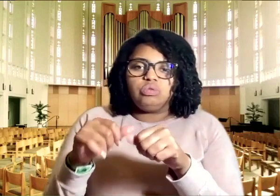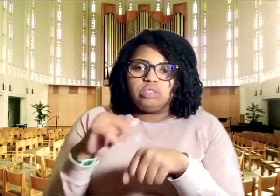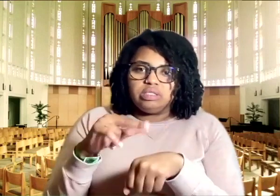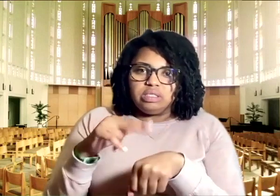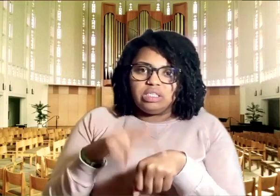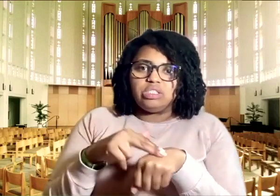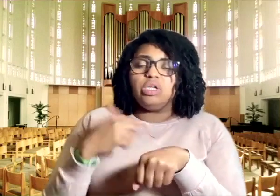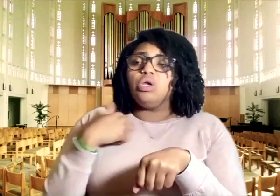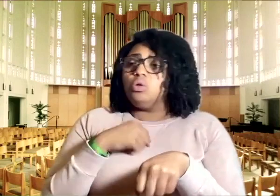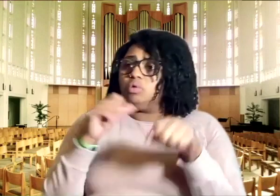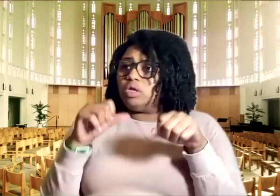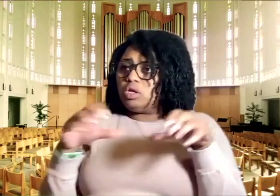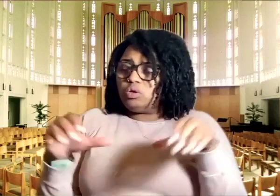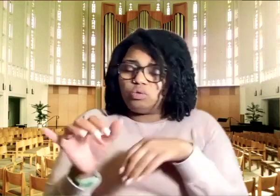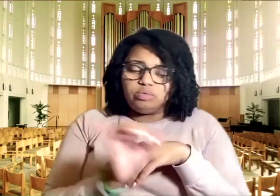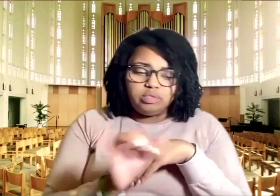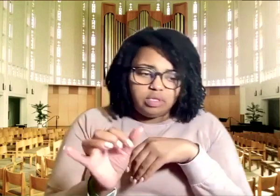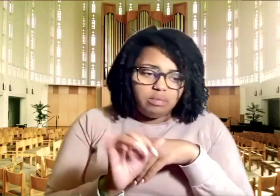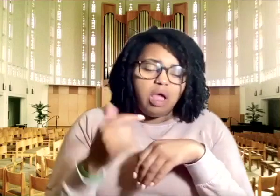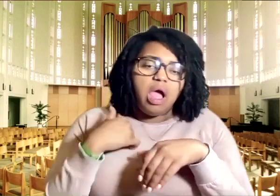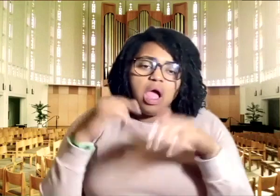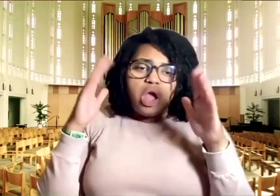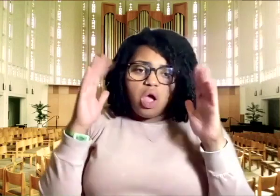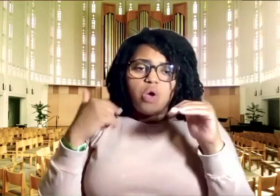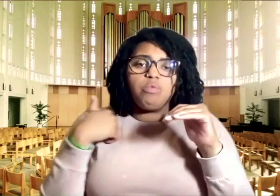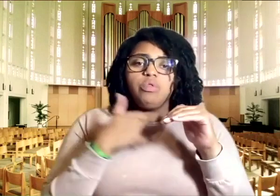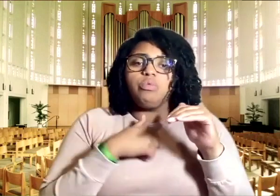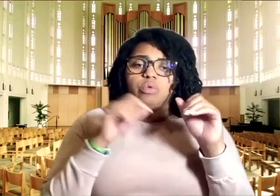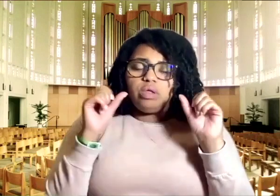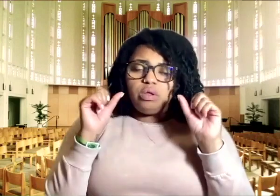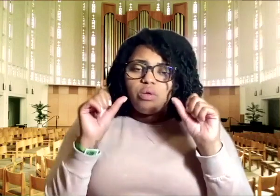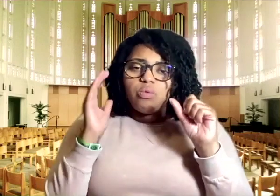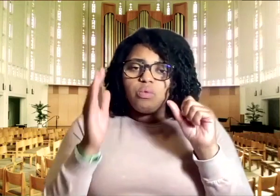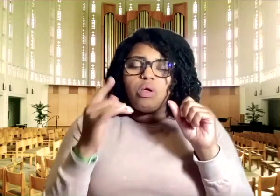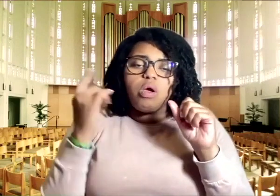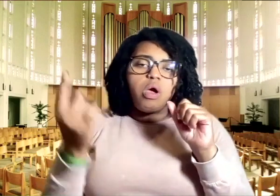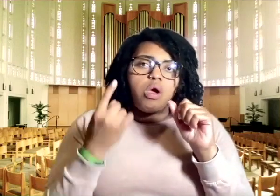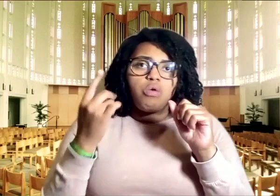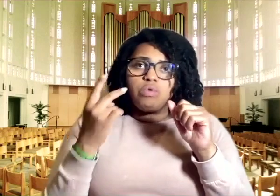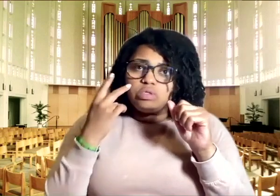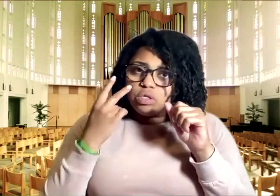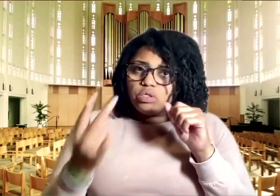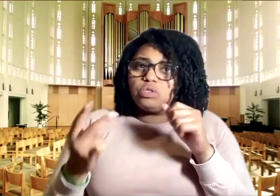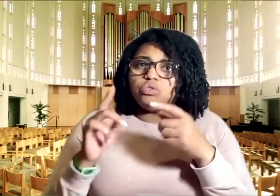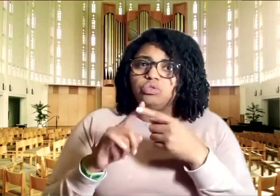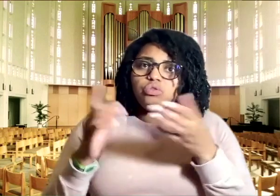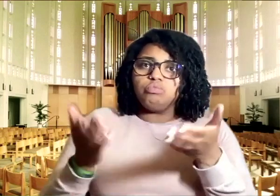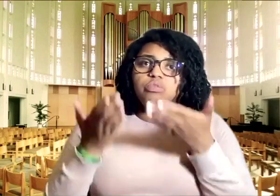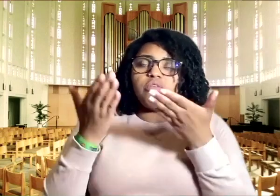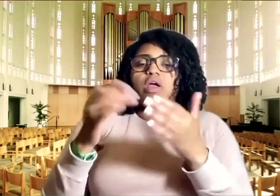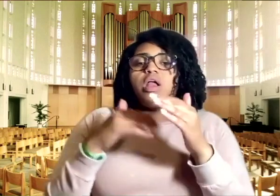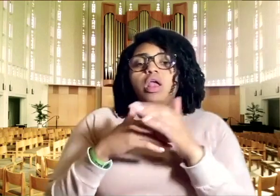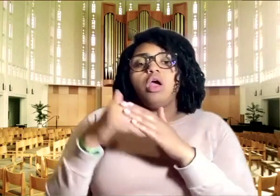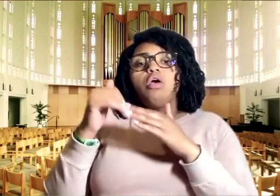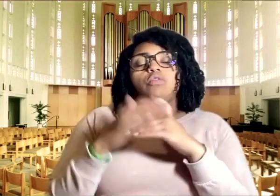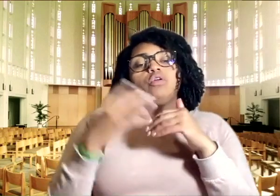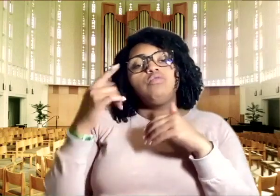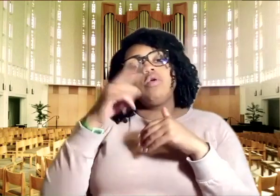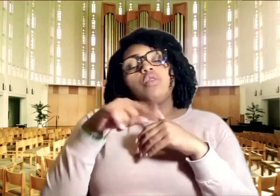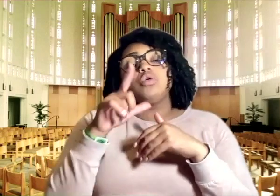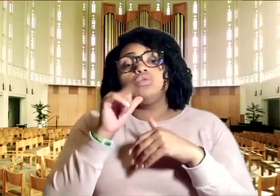same. I hope that we will always look to provide comfort for those who